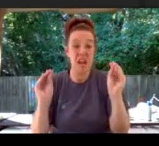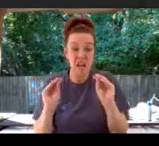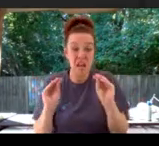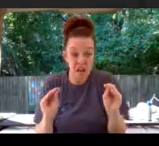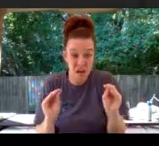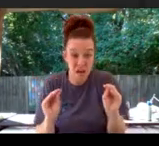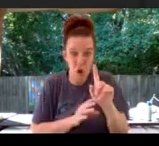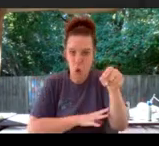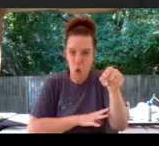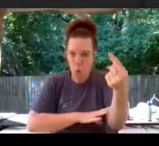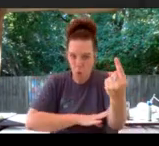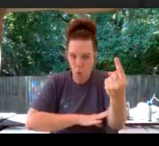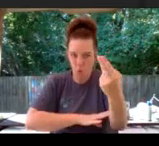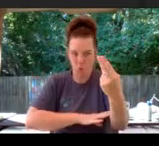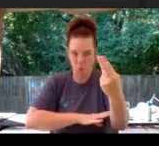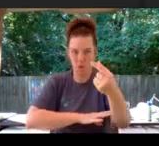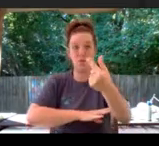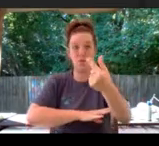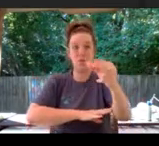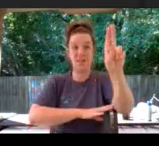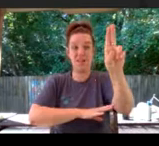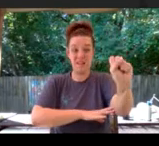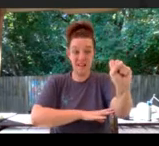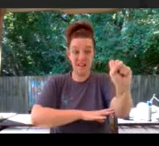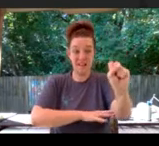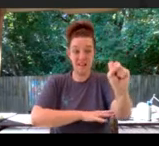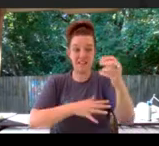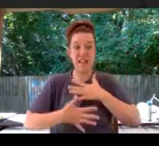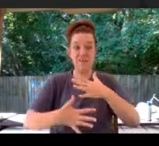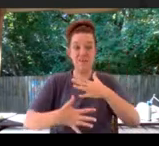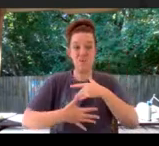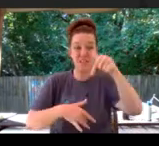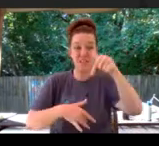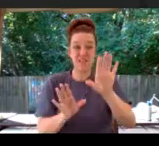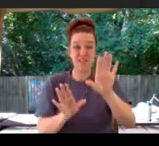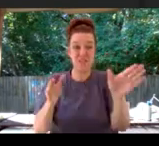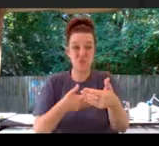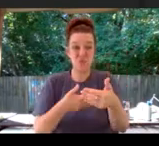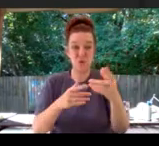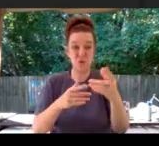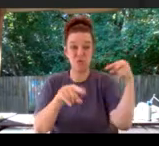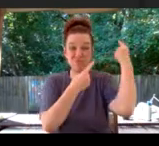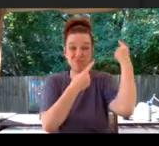Gus had breathed in here for the last 30 years.